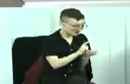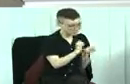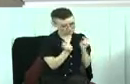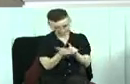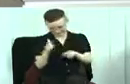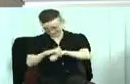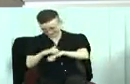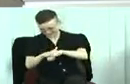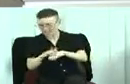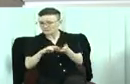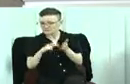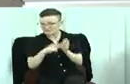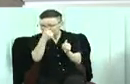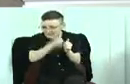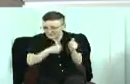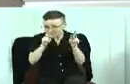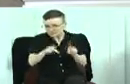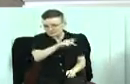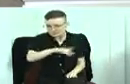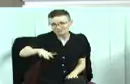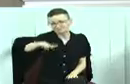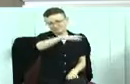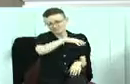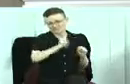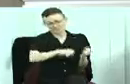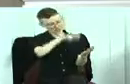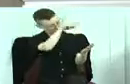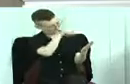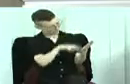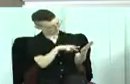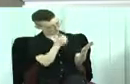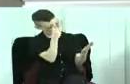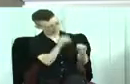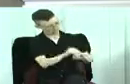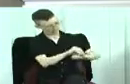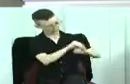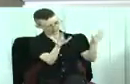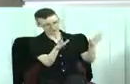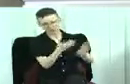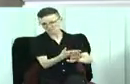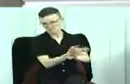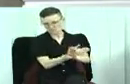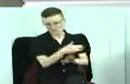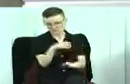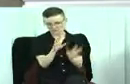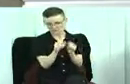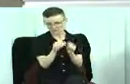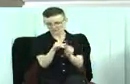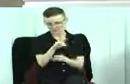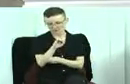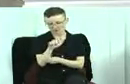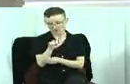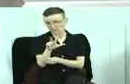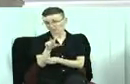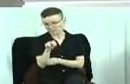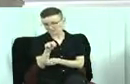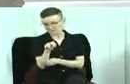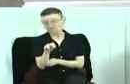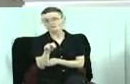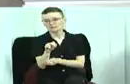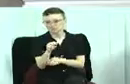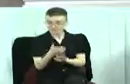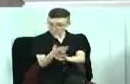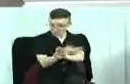in the congregation can benefit when it comes time for us to get to the April 30th meeting. Between now and April 30th, we have